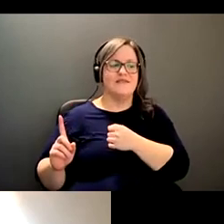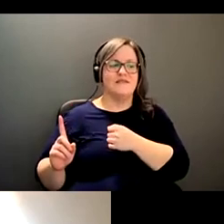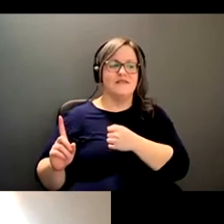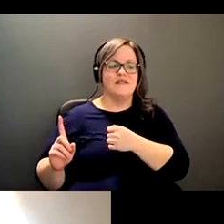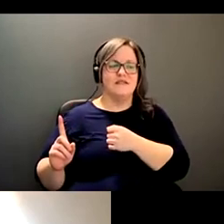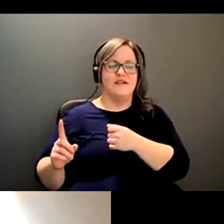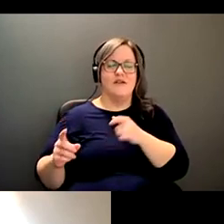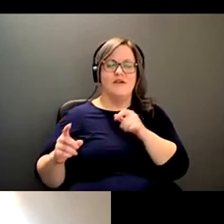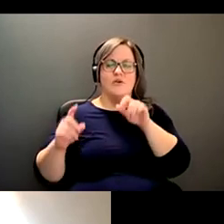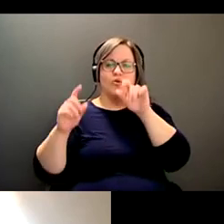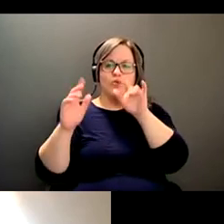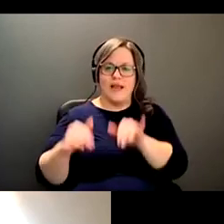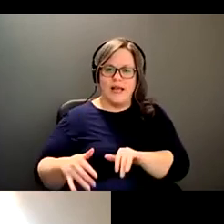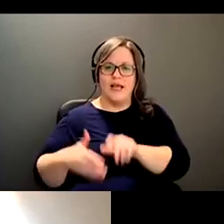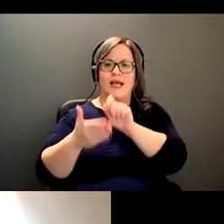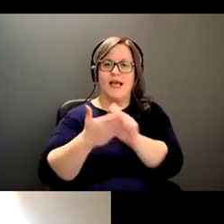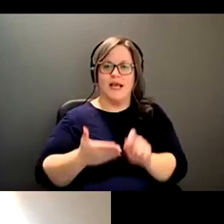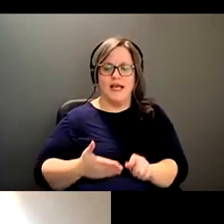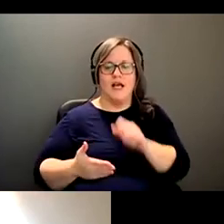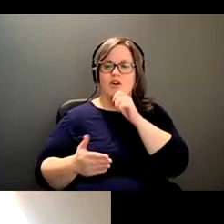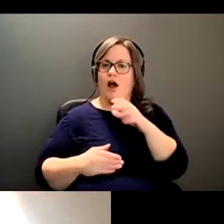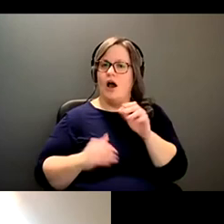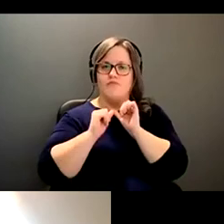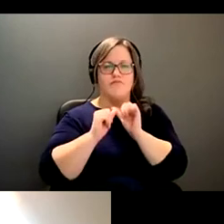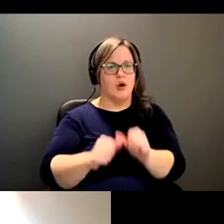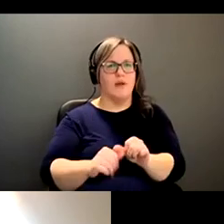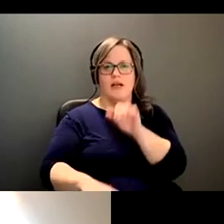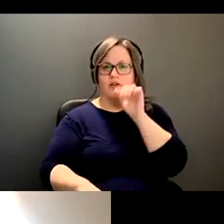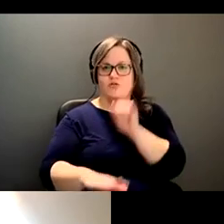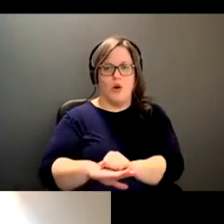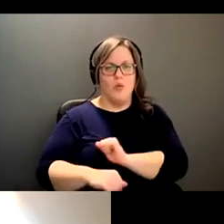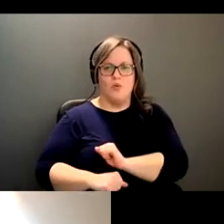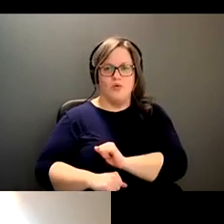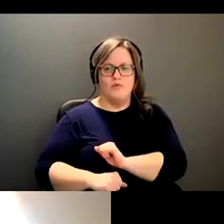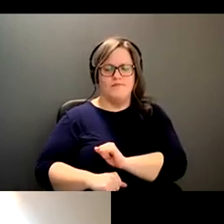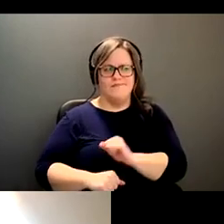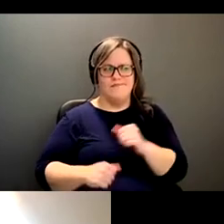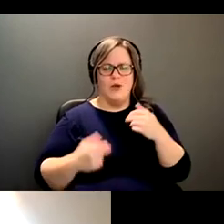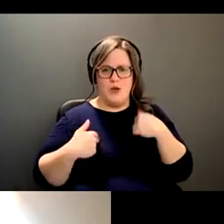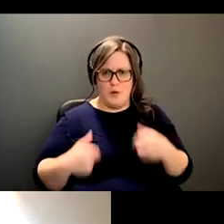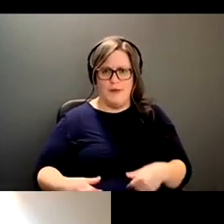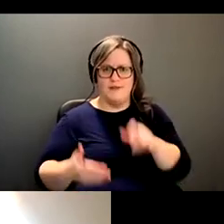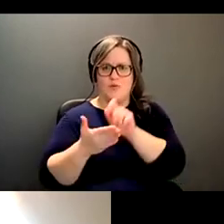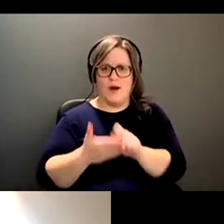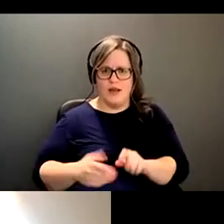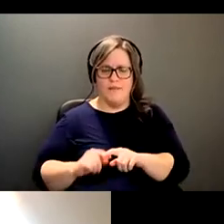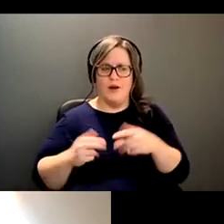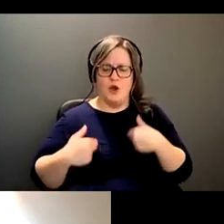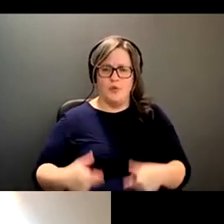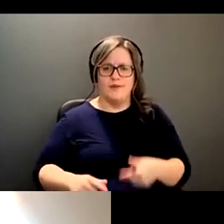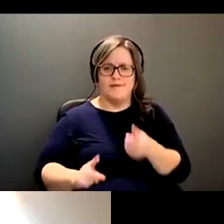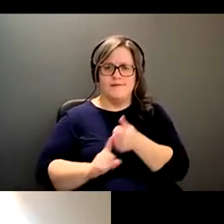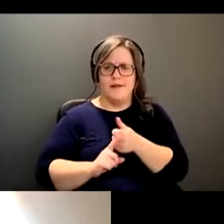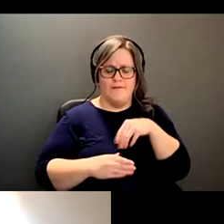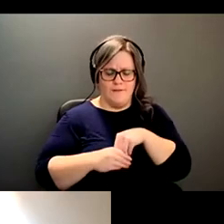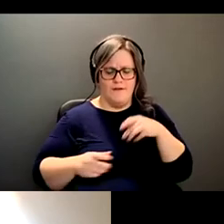stone. It's like it's written by humans, and humans are fluid, and it.